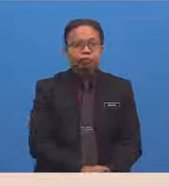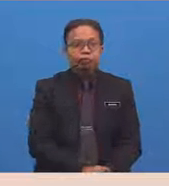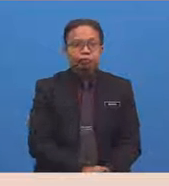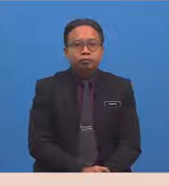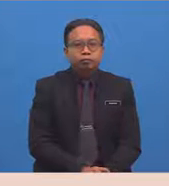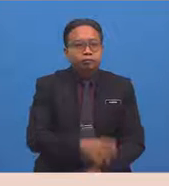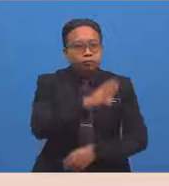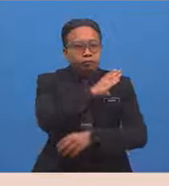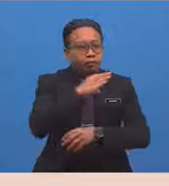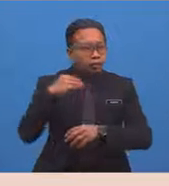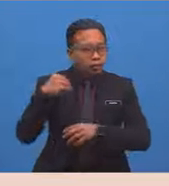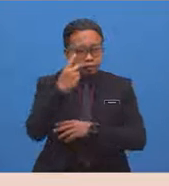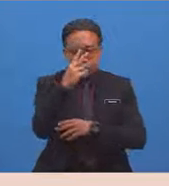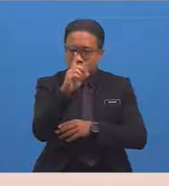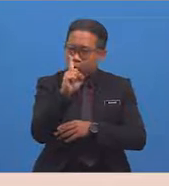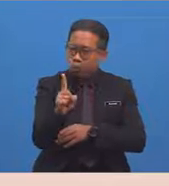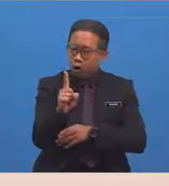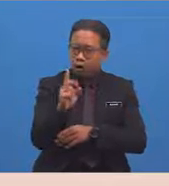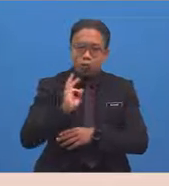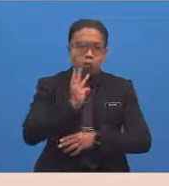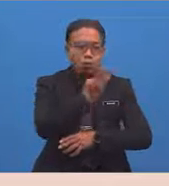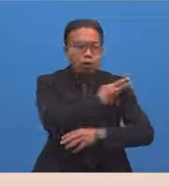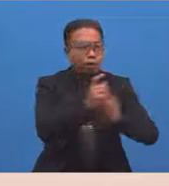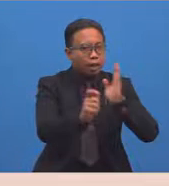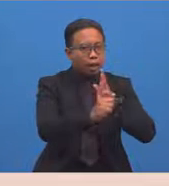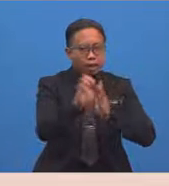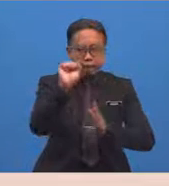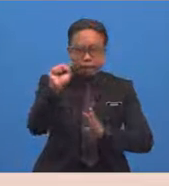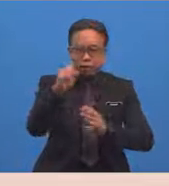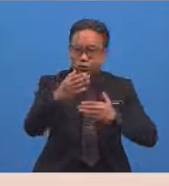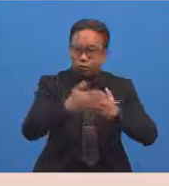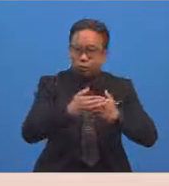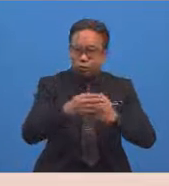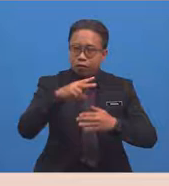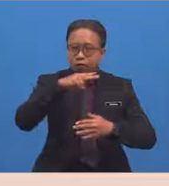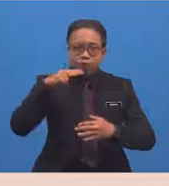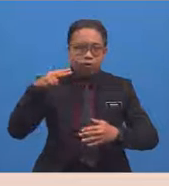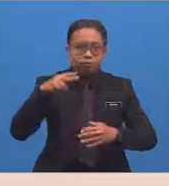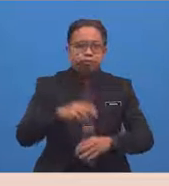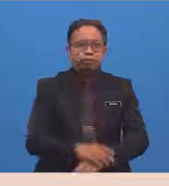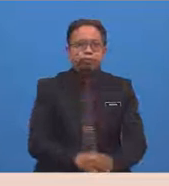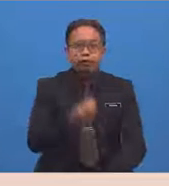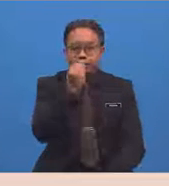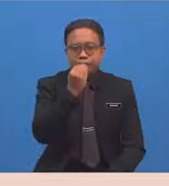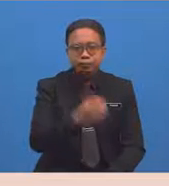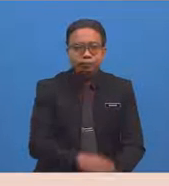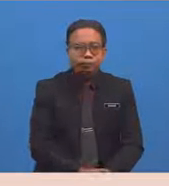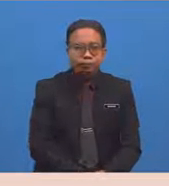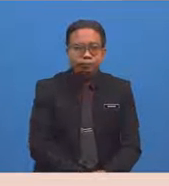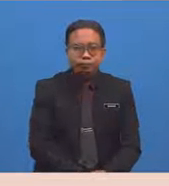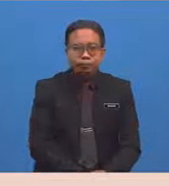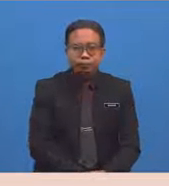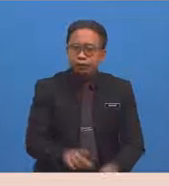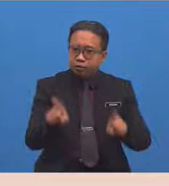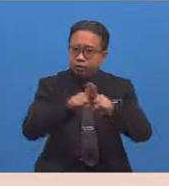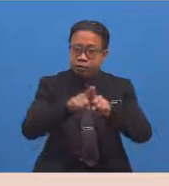all by itself. And since it is singular, we add S on the verb eat. Similarly to the boy who